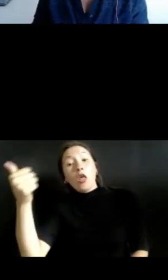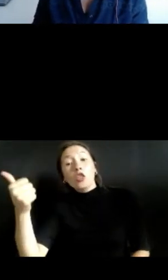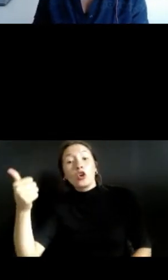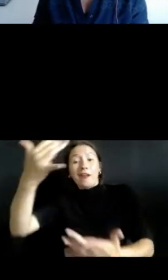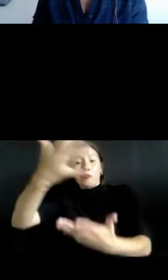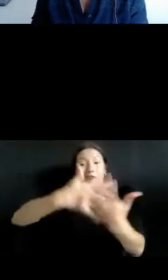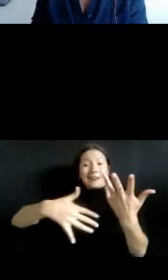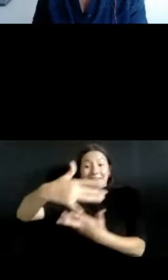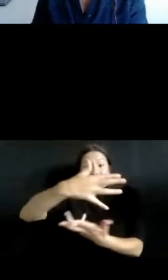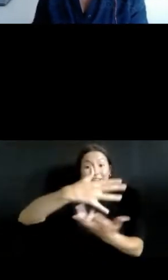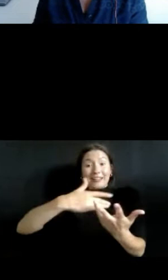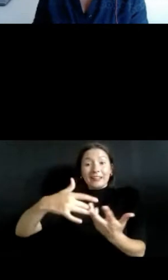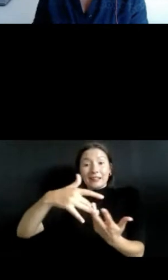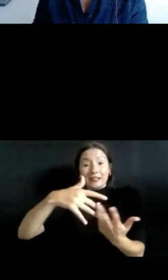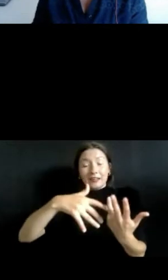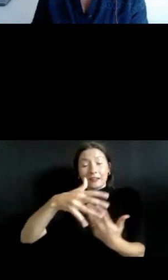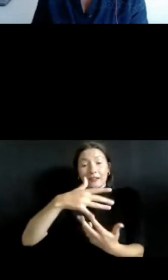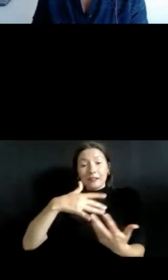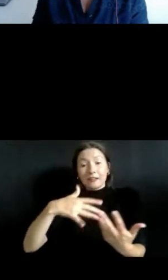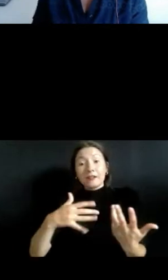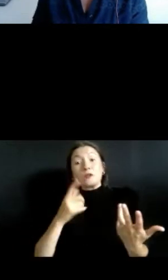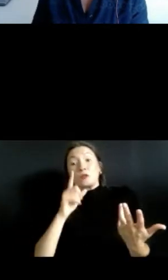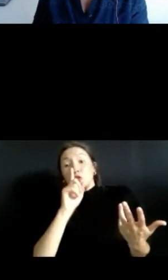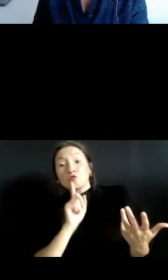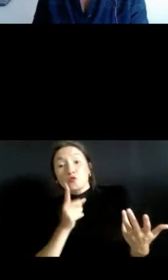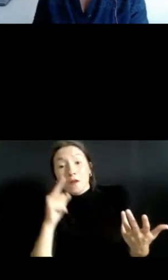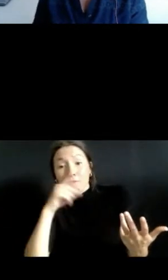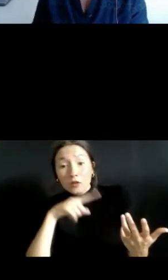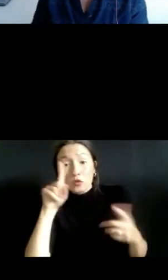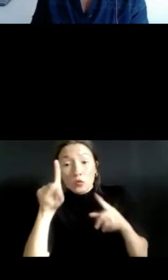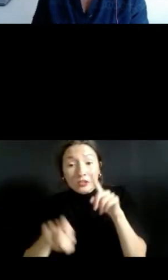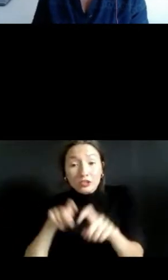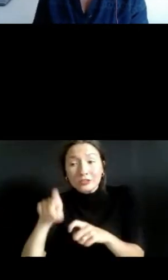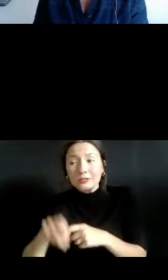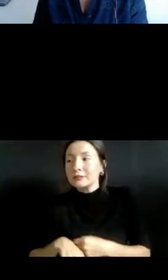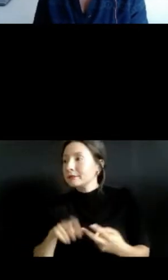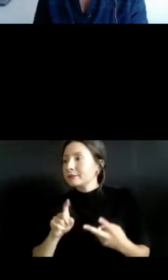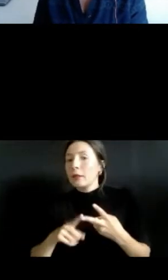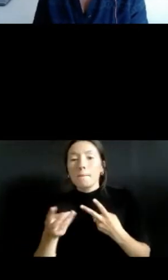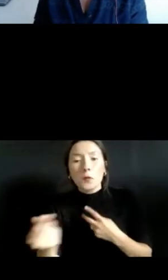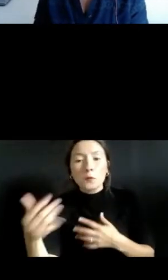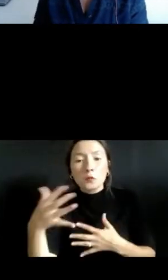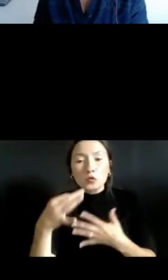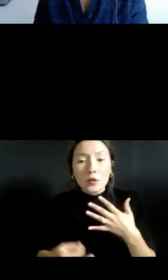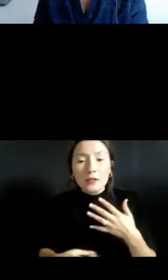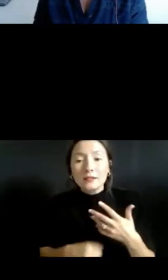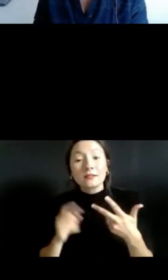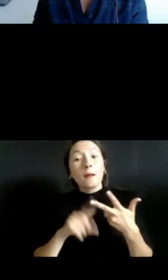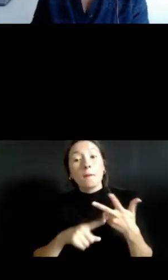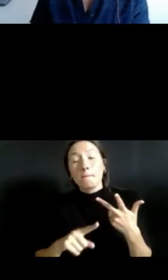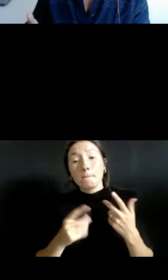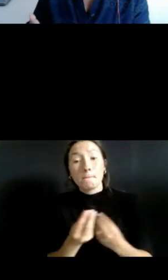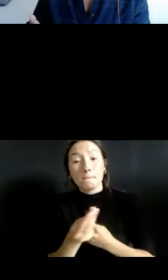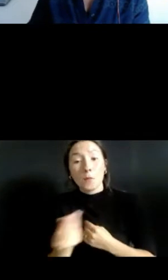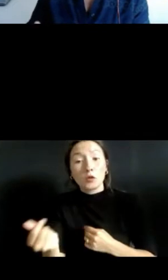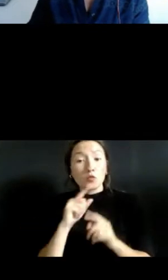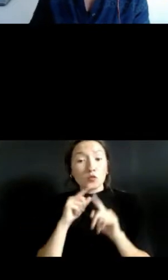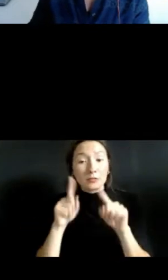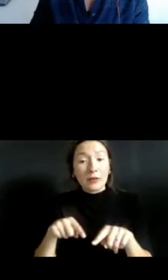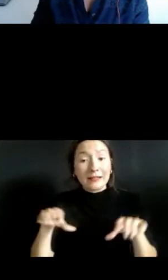questions, multiple choice and multiple response activities. And the key point is that if a tool